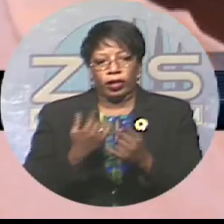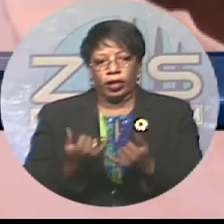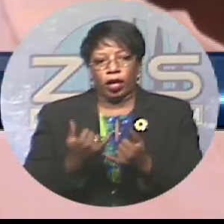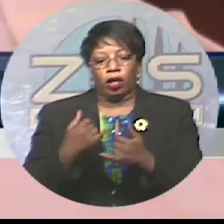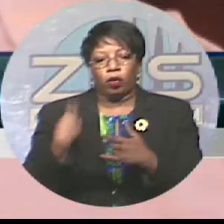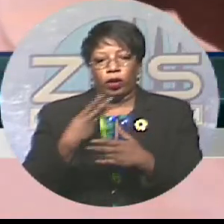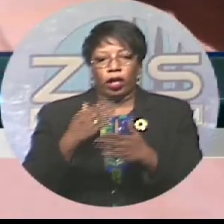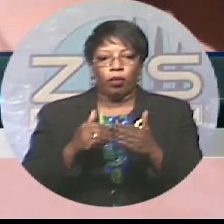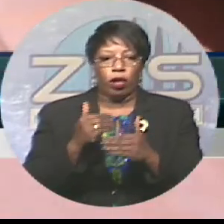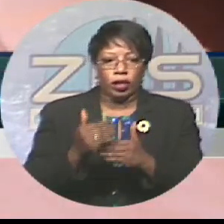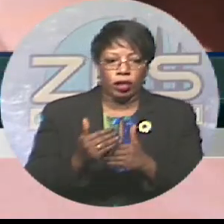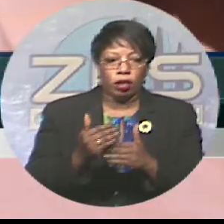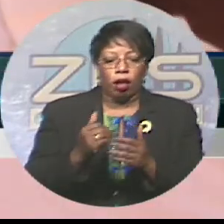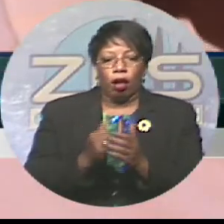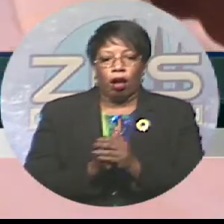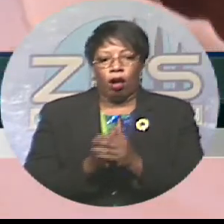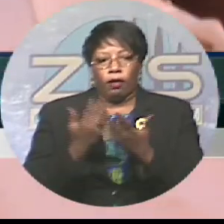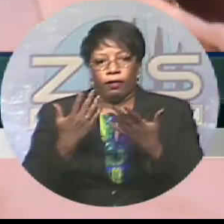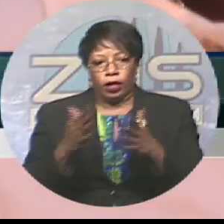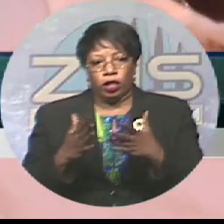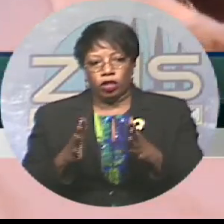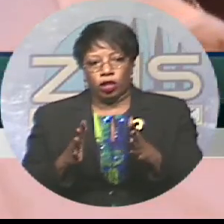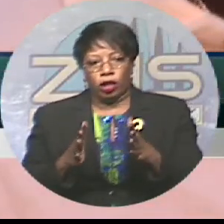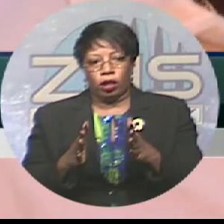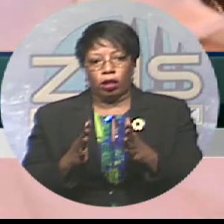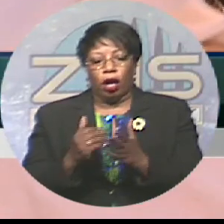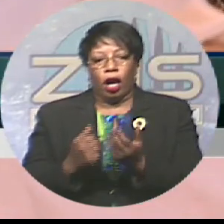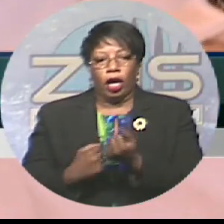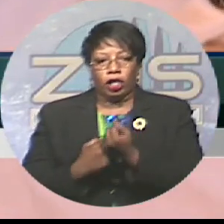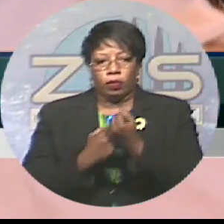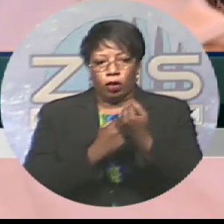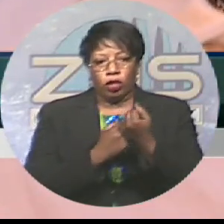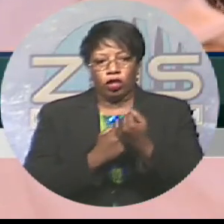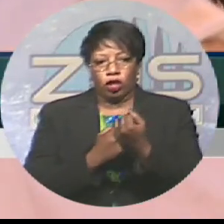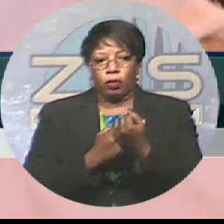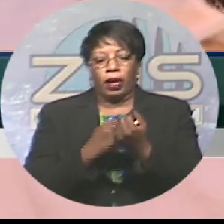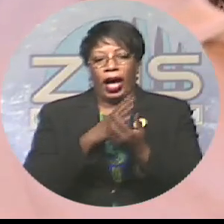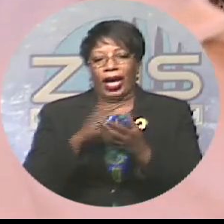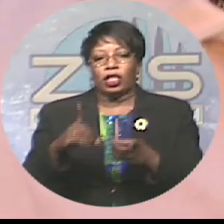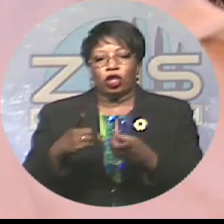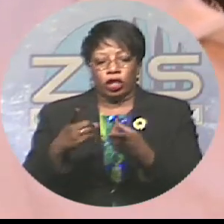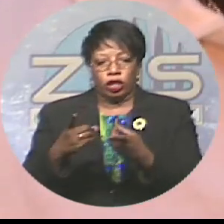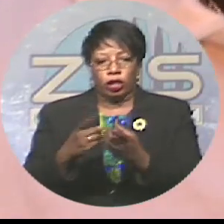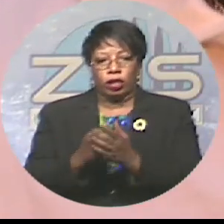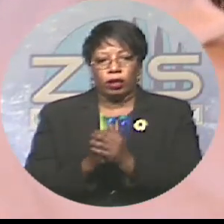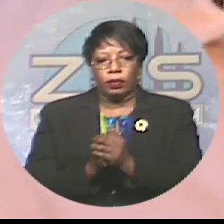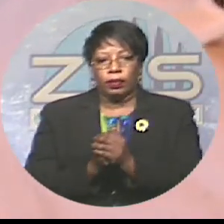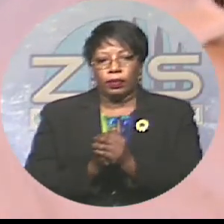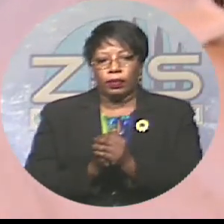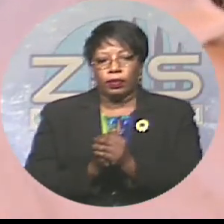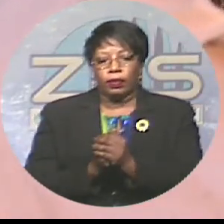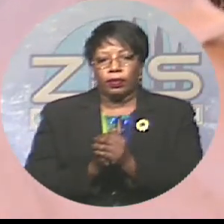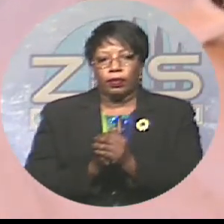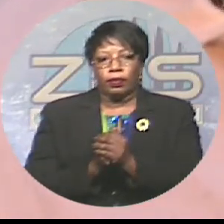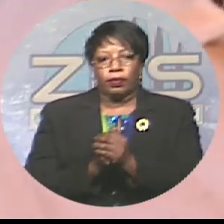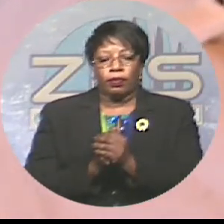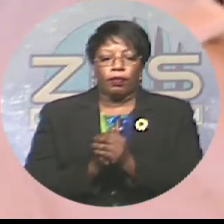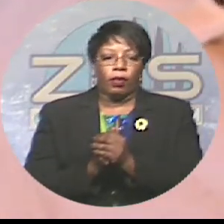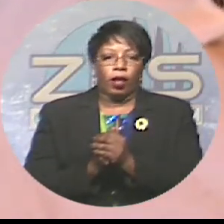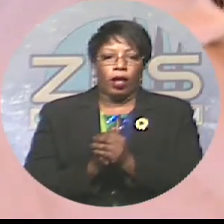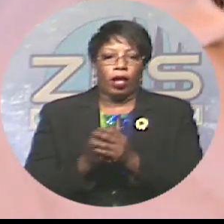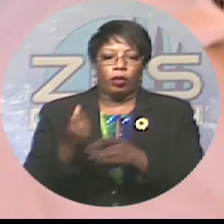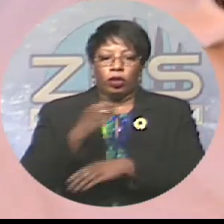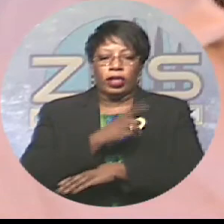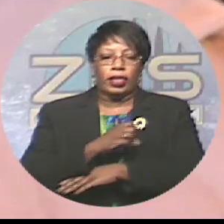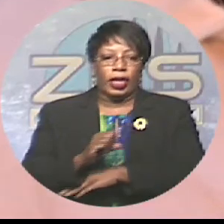the process now, just wrapping up all of our sponsorship and donations. And, you know, it's just a matter of days.